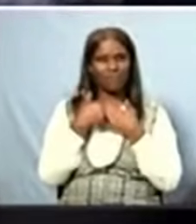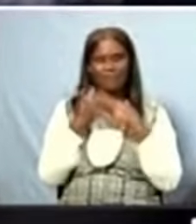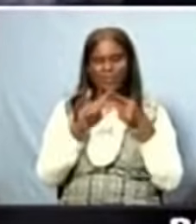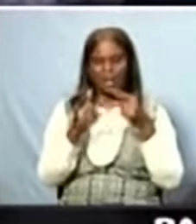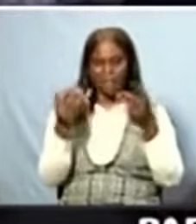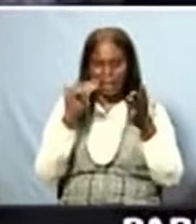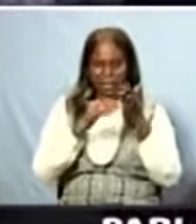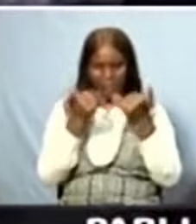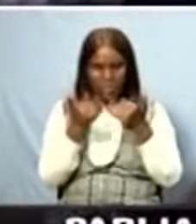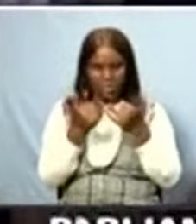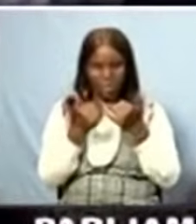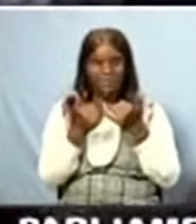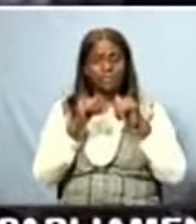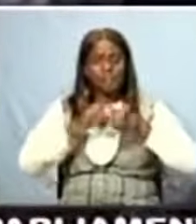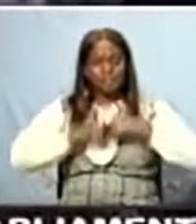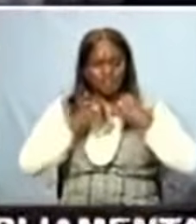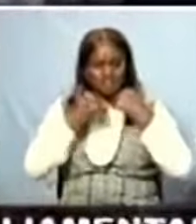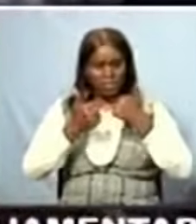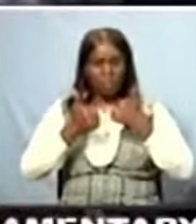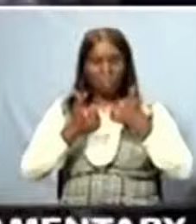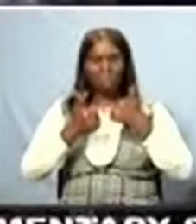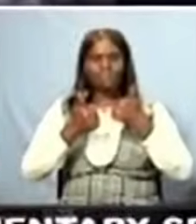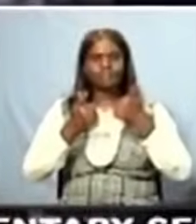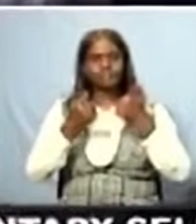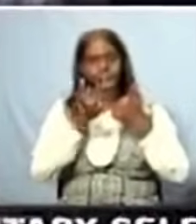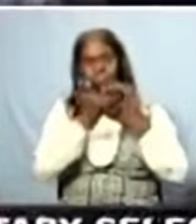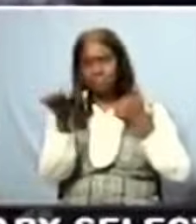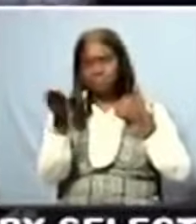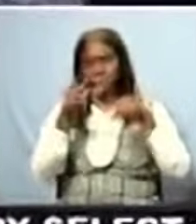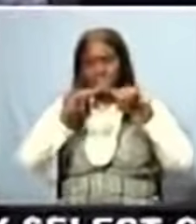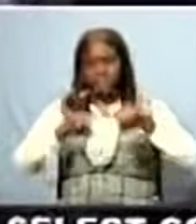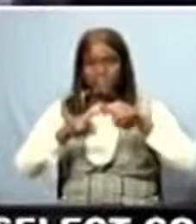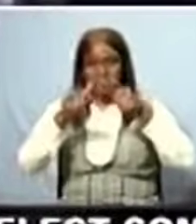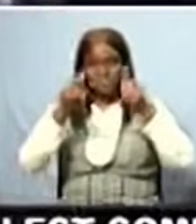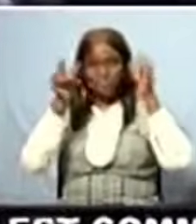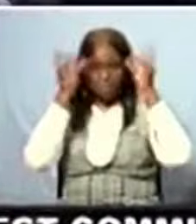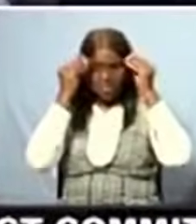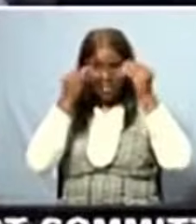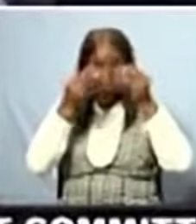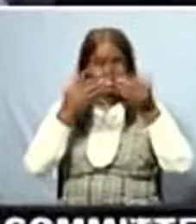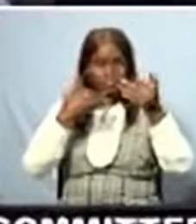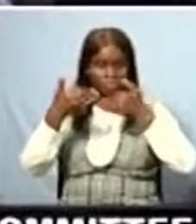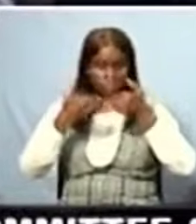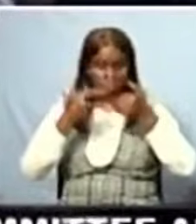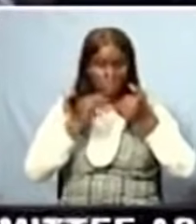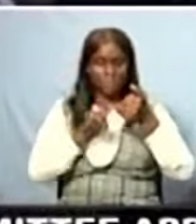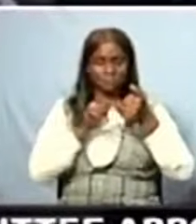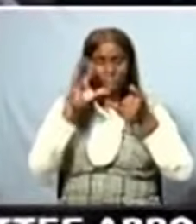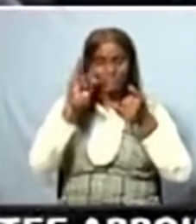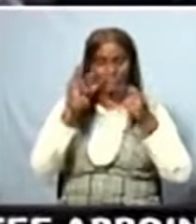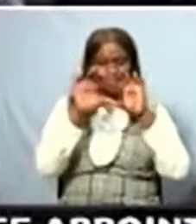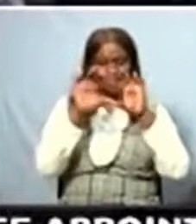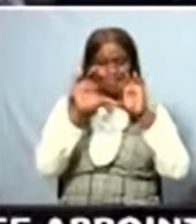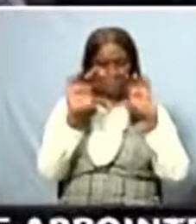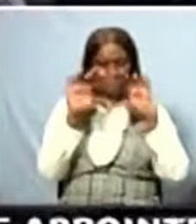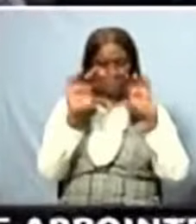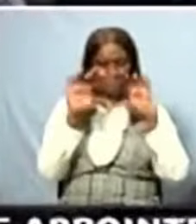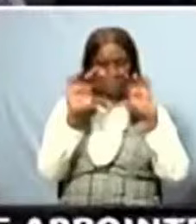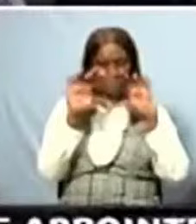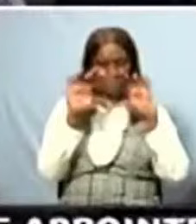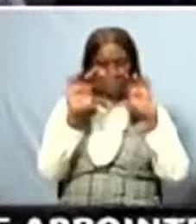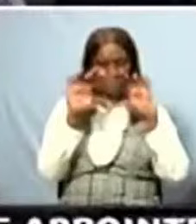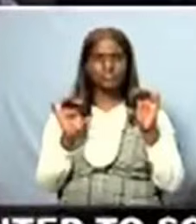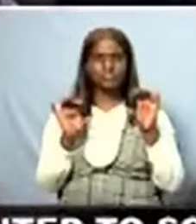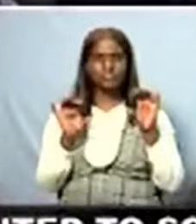again, we are relying on you as experts to submit to us. On the 6th paragraph,